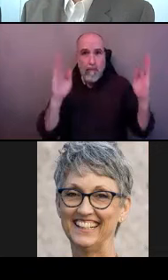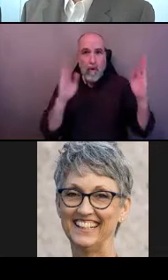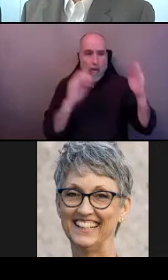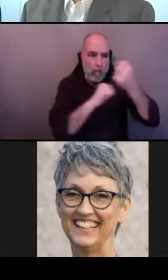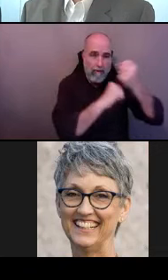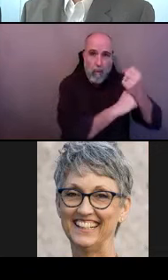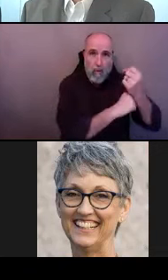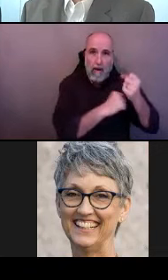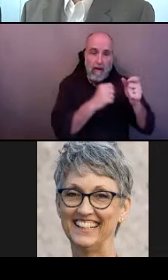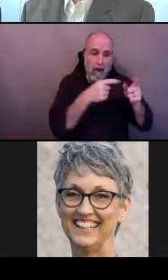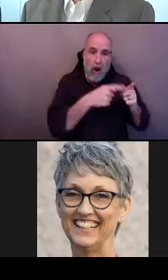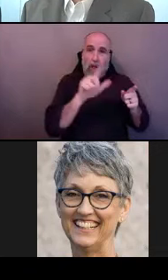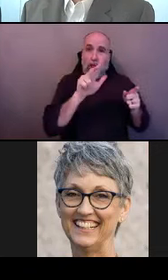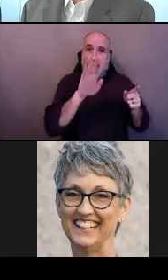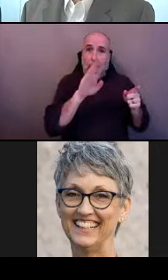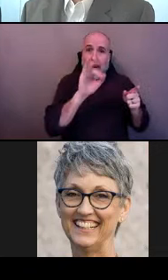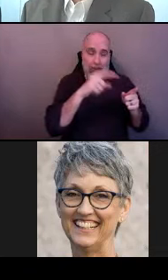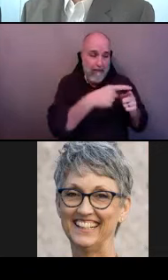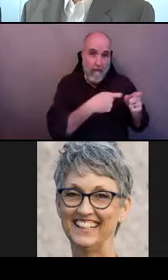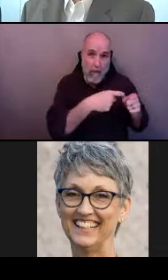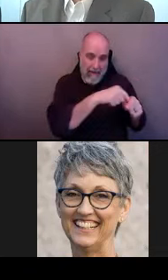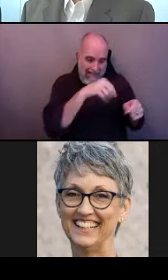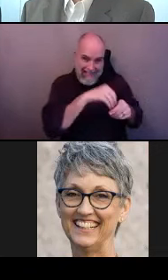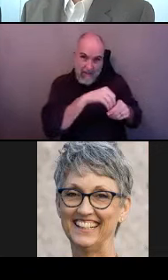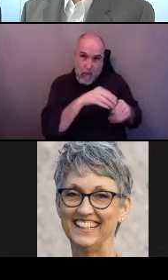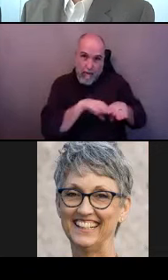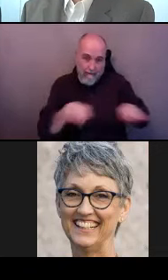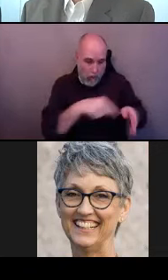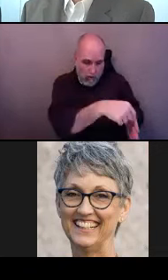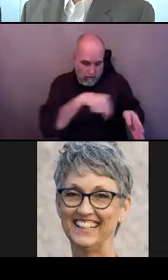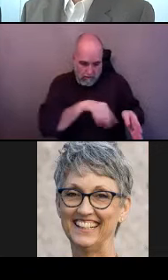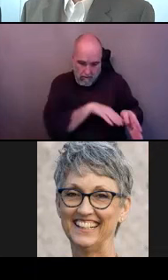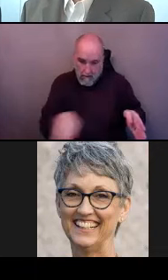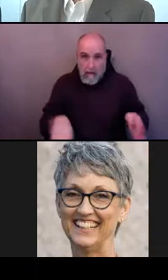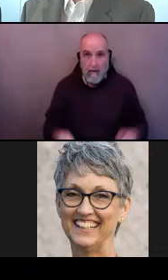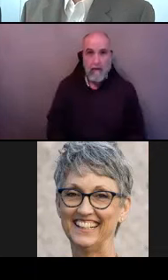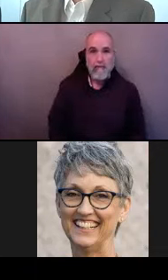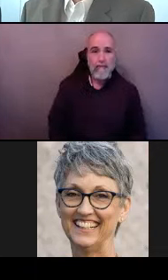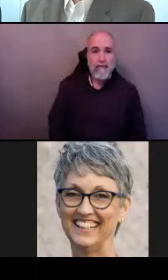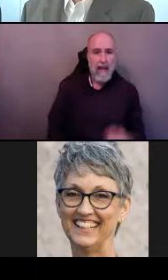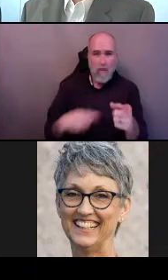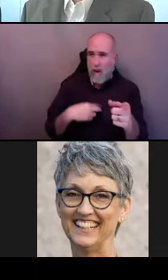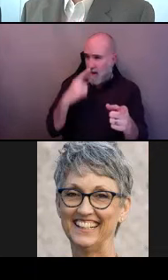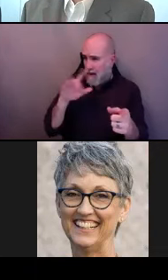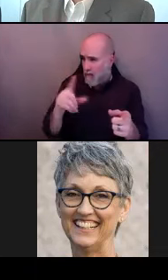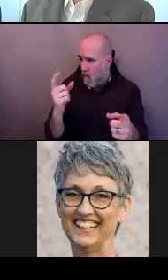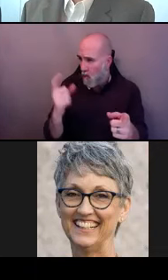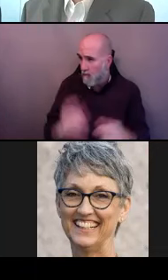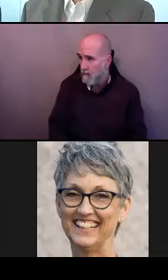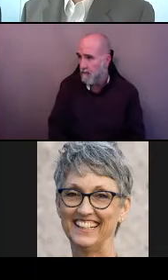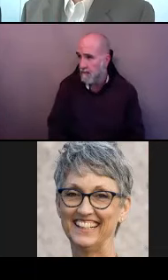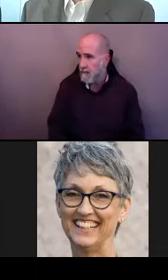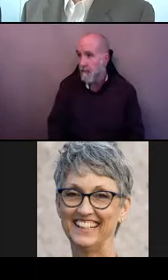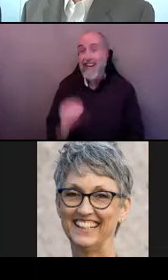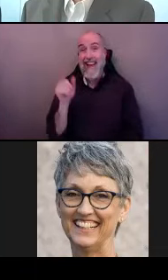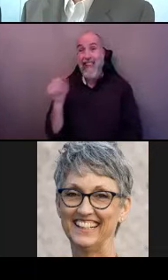34 inches from and parallel to the interior floor finish. And then, Randy, could you click one more time? And then